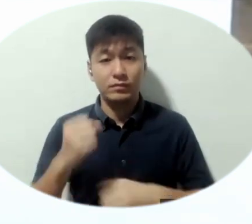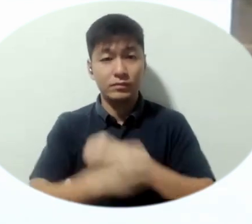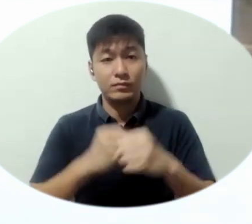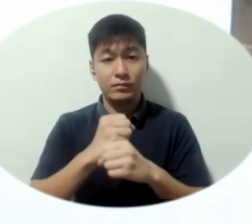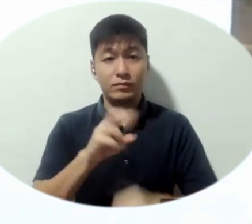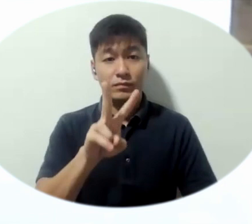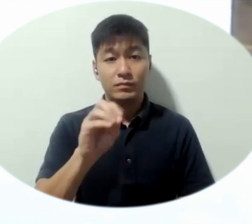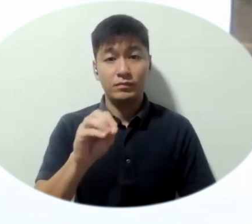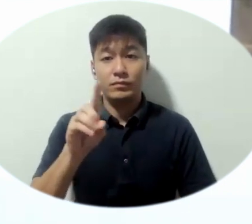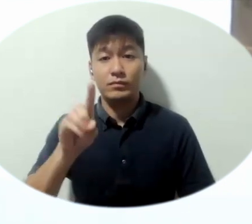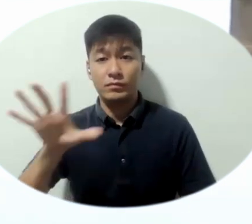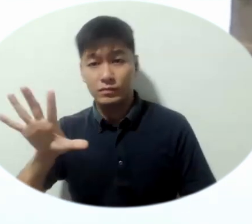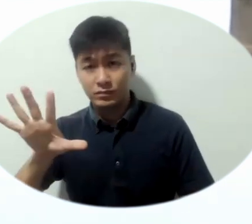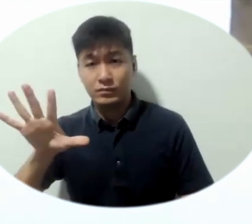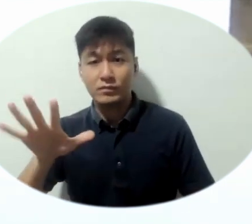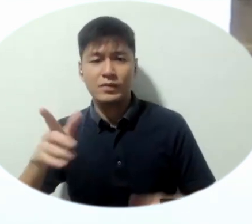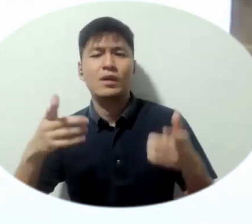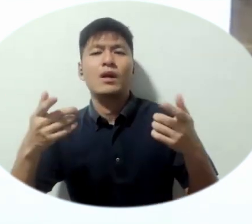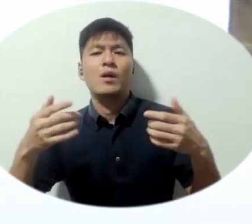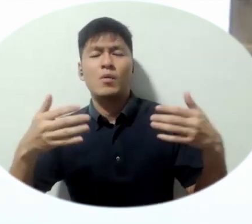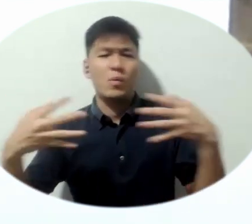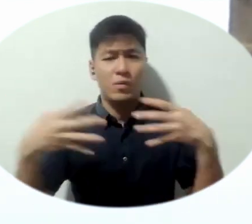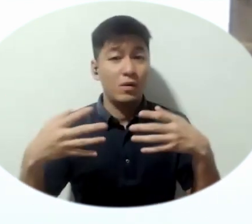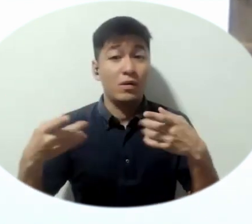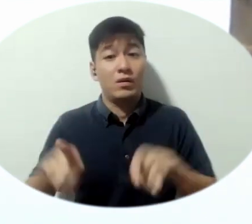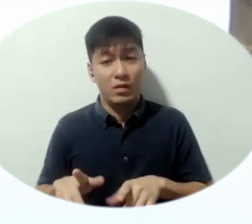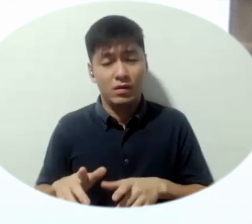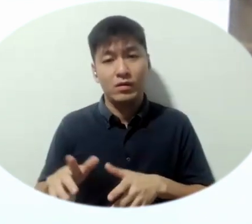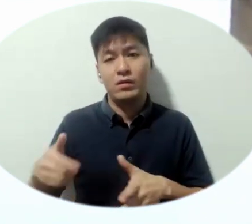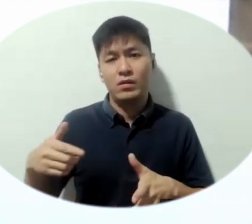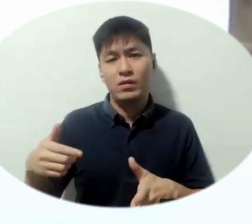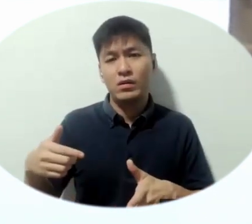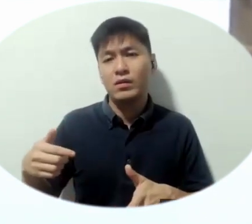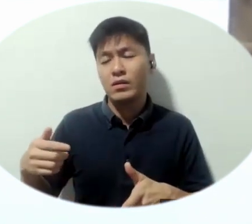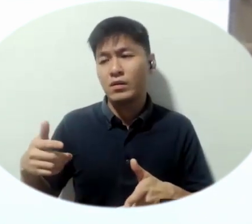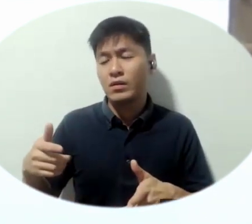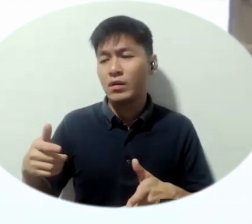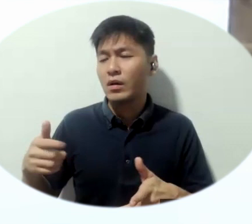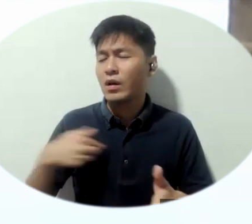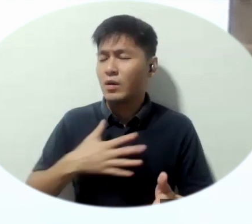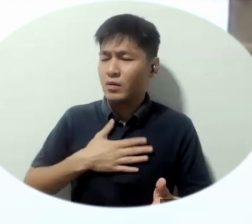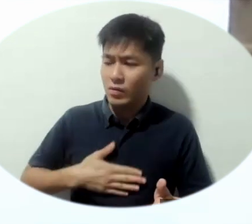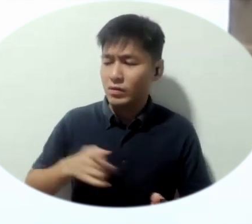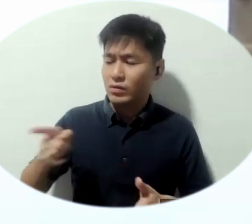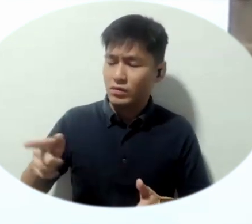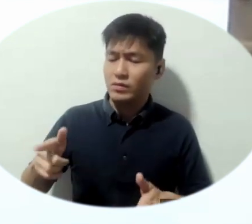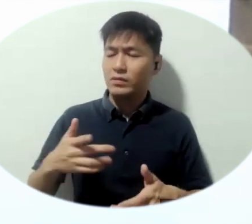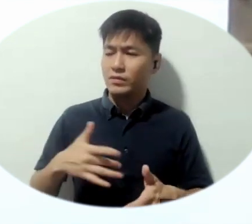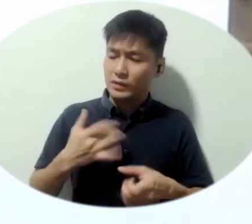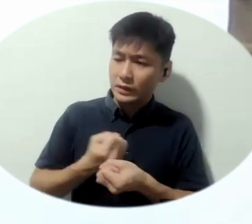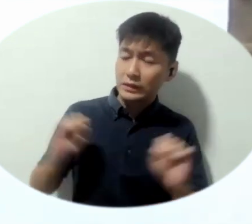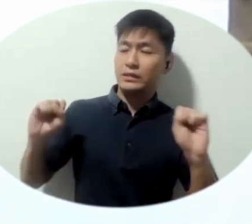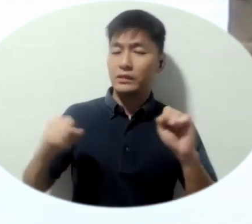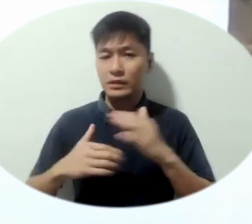really challenging to make her feel comfortable and feeling